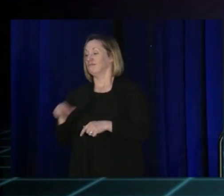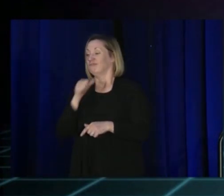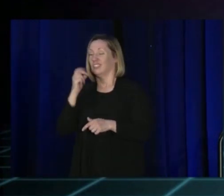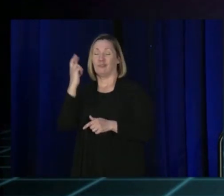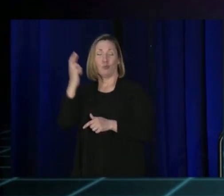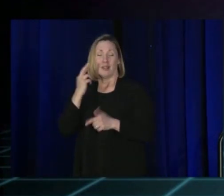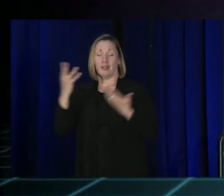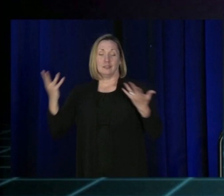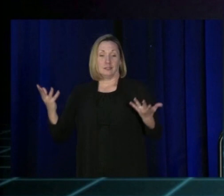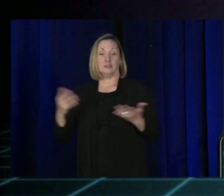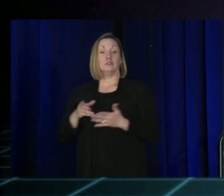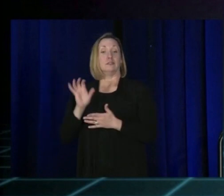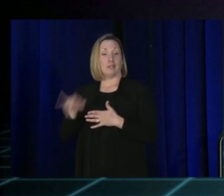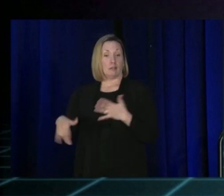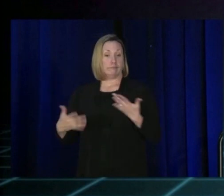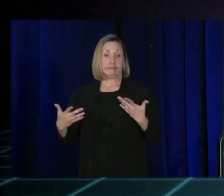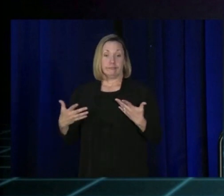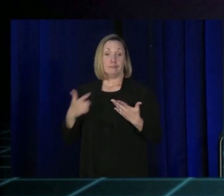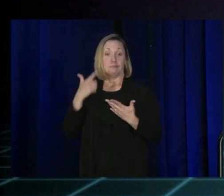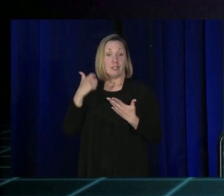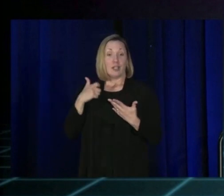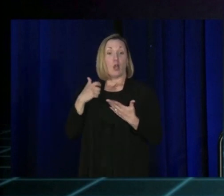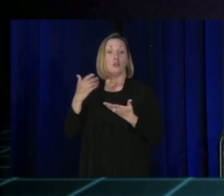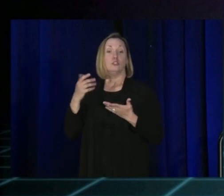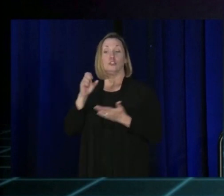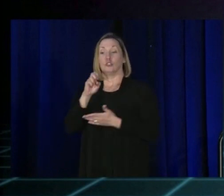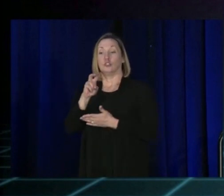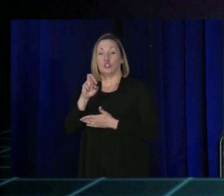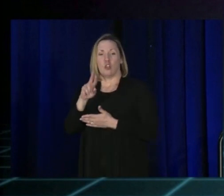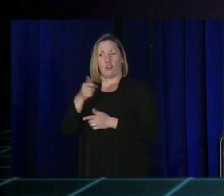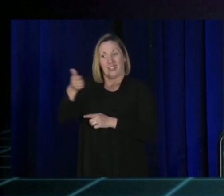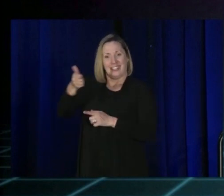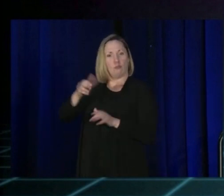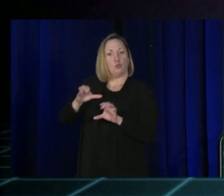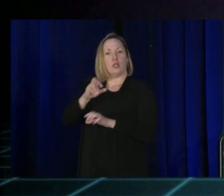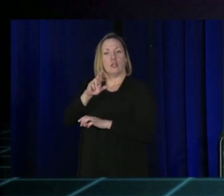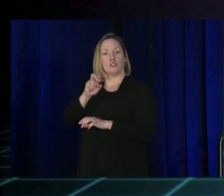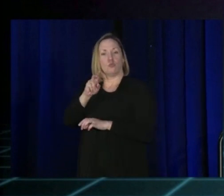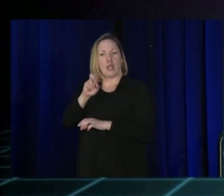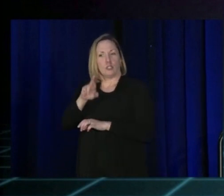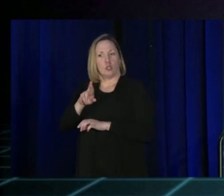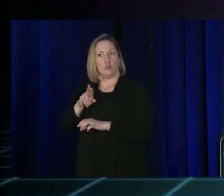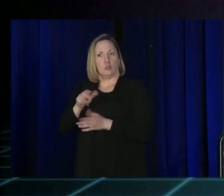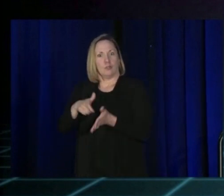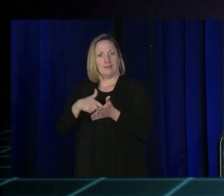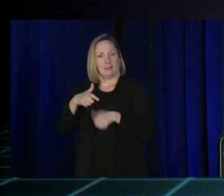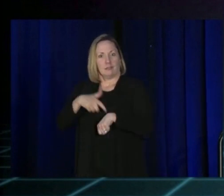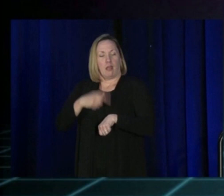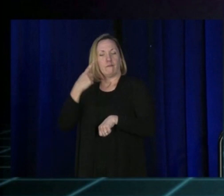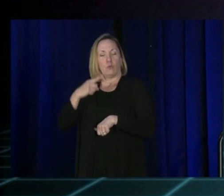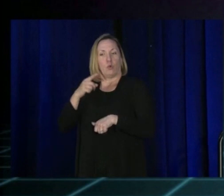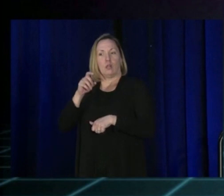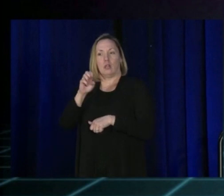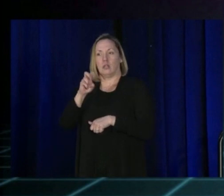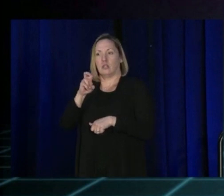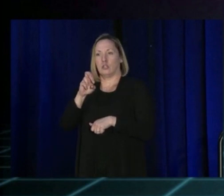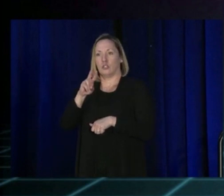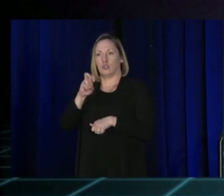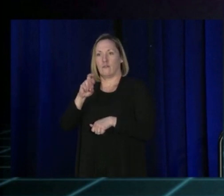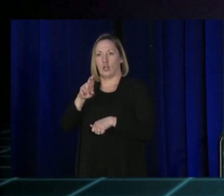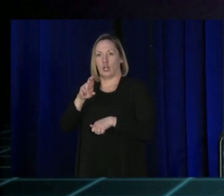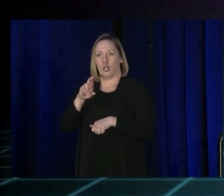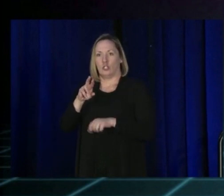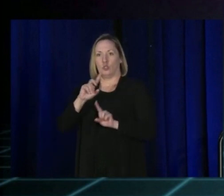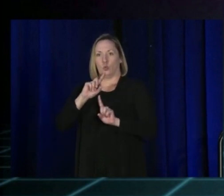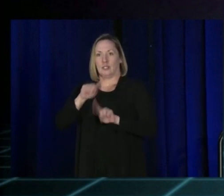potentially, is that since the server is doing the rendering, it actually takes some time for the server to respond because it has to